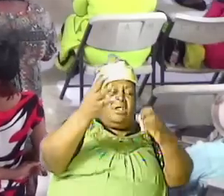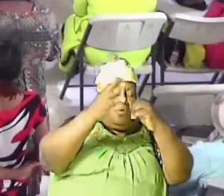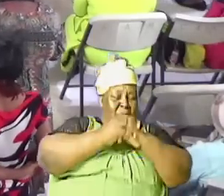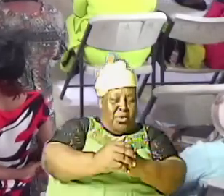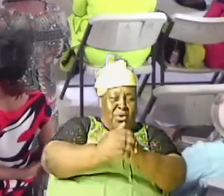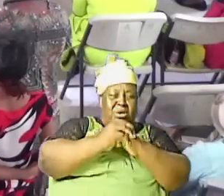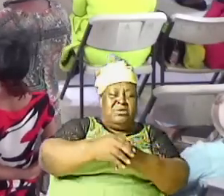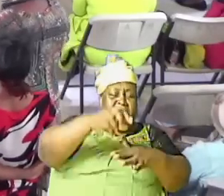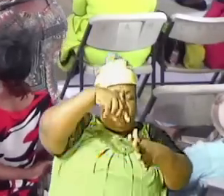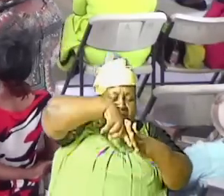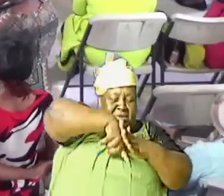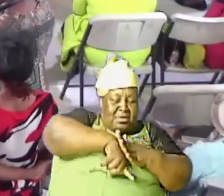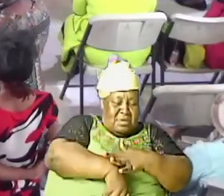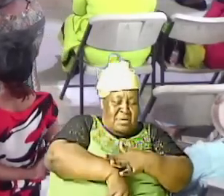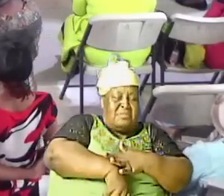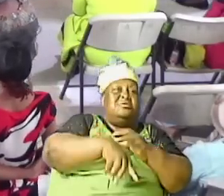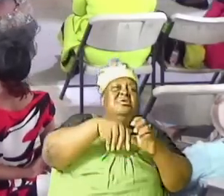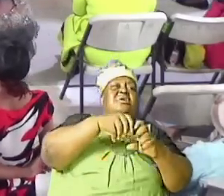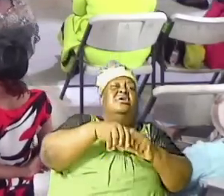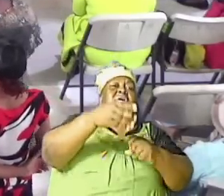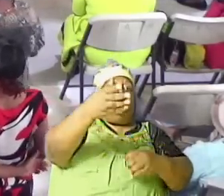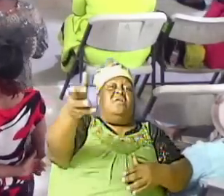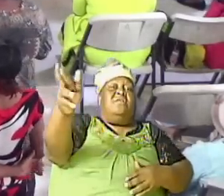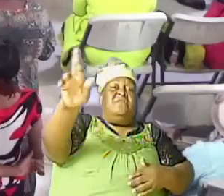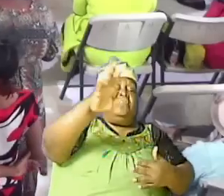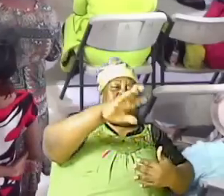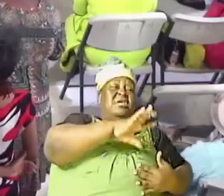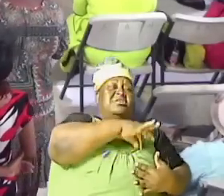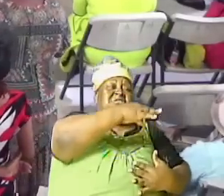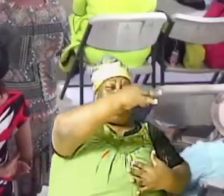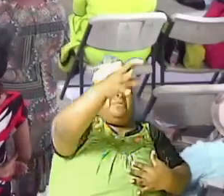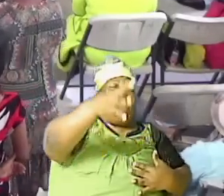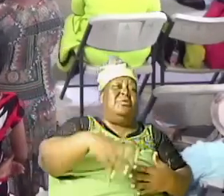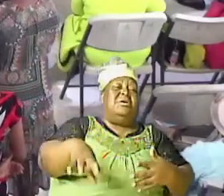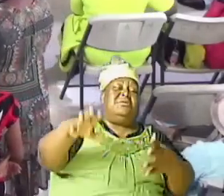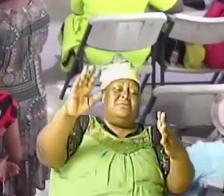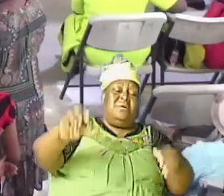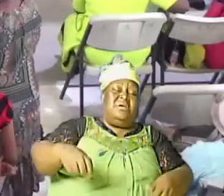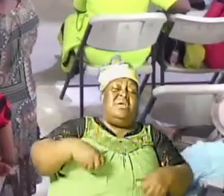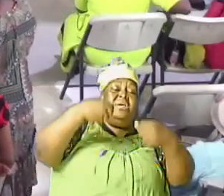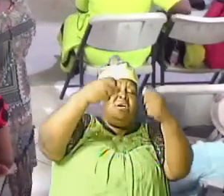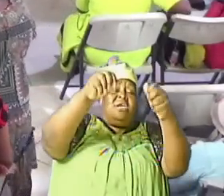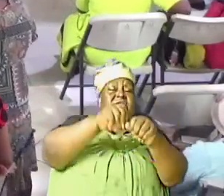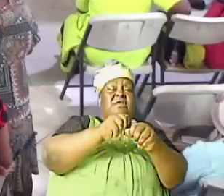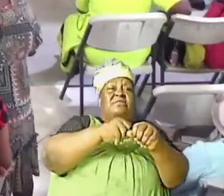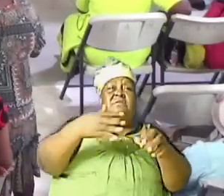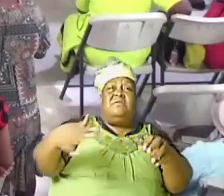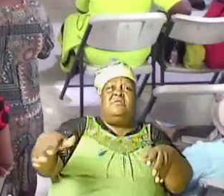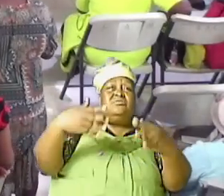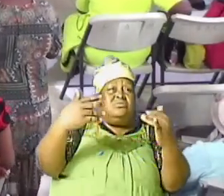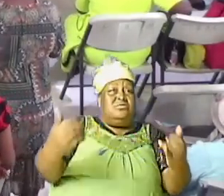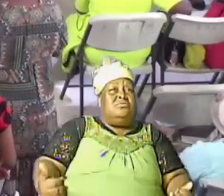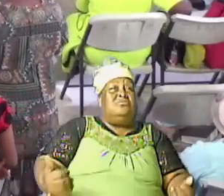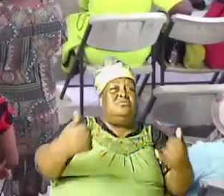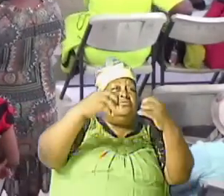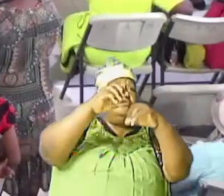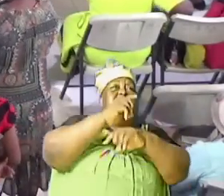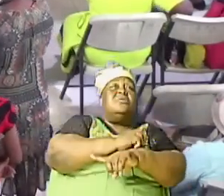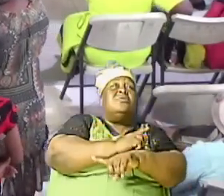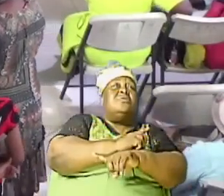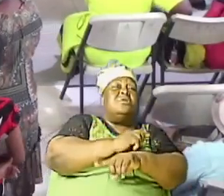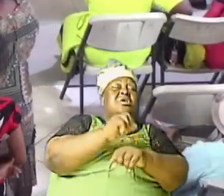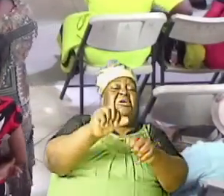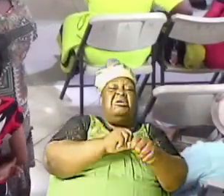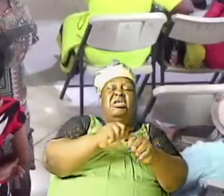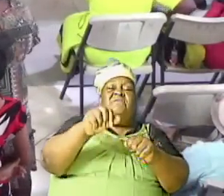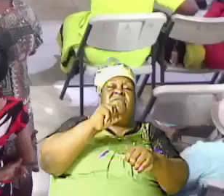the depths of their spirit. God, that they will give everything to you today. God, even for the unsaved that